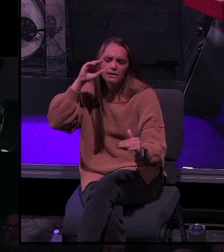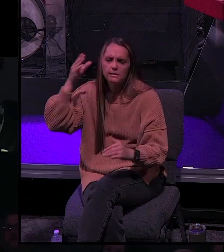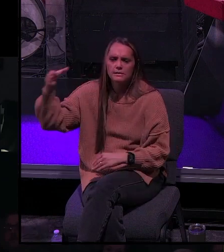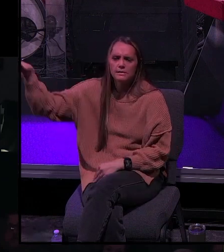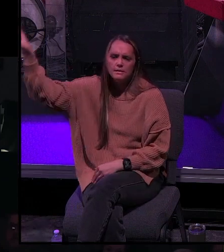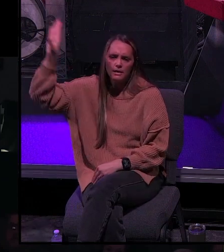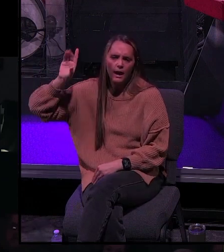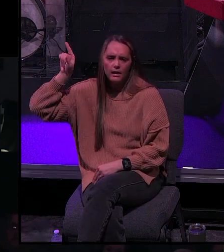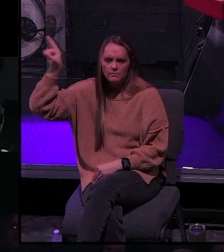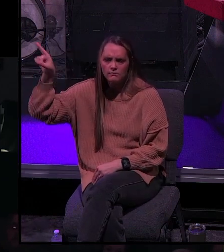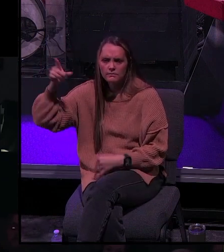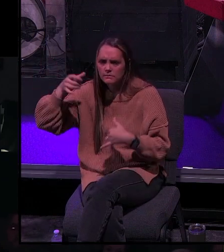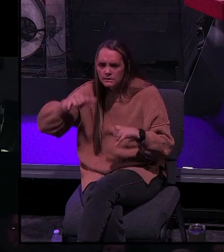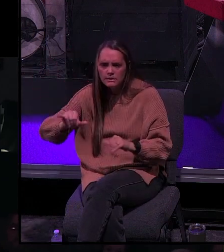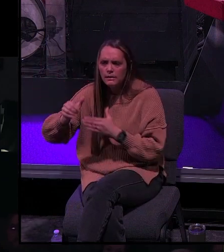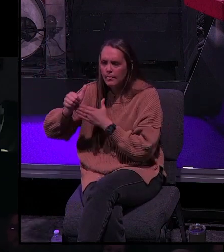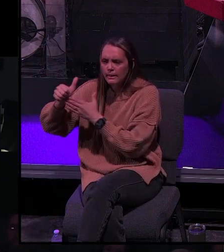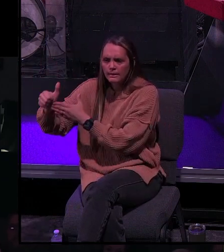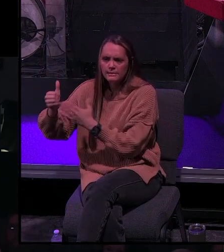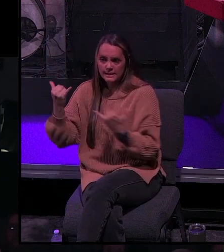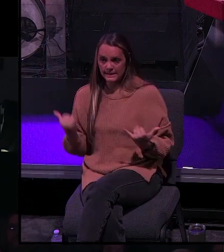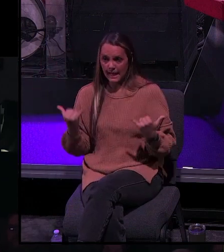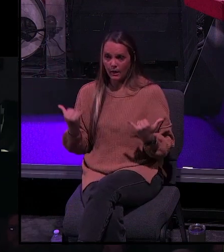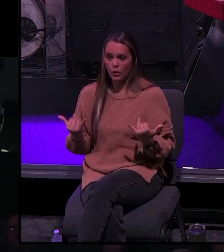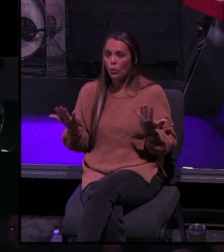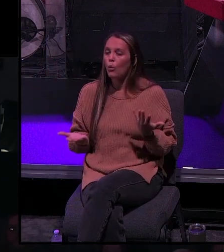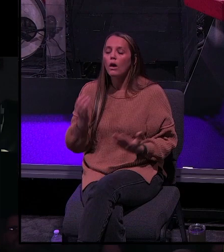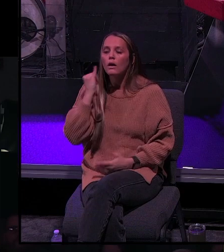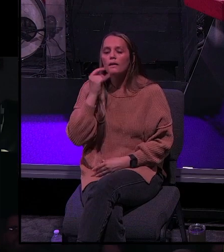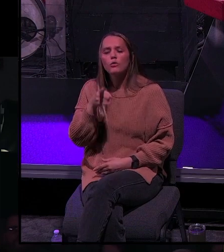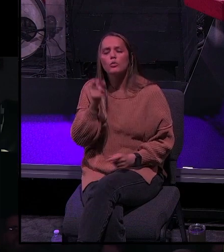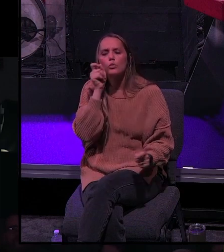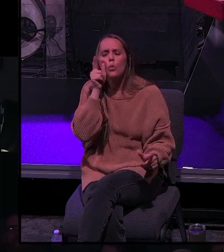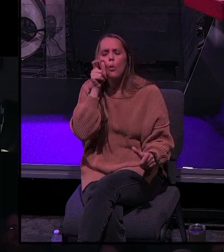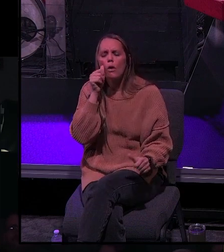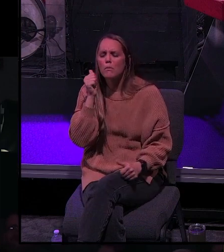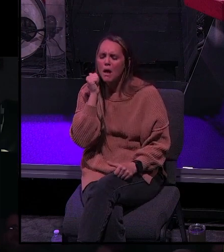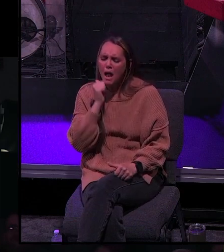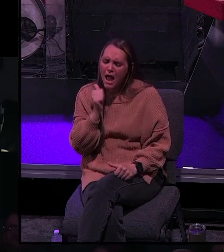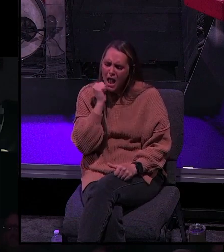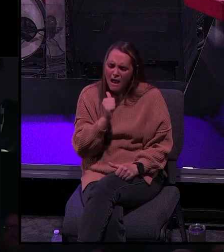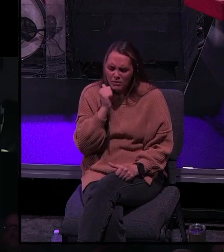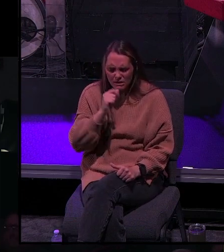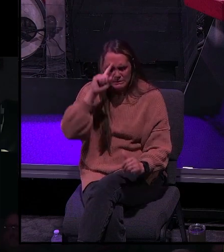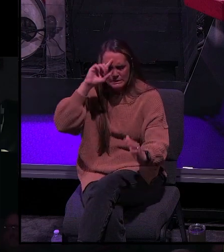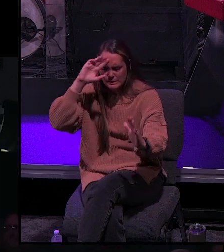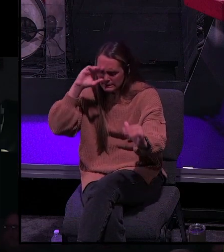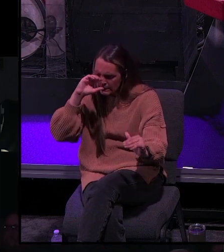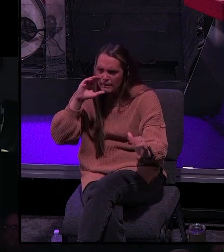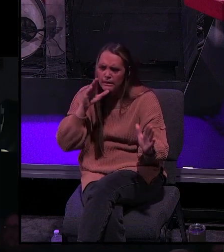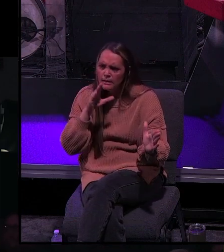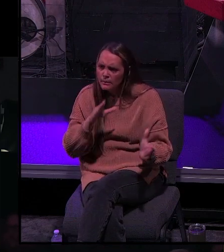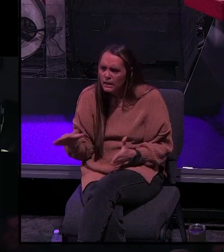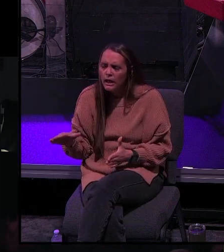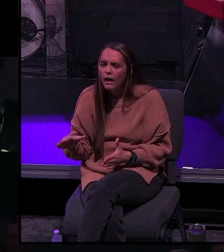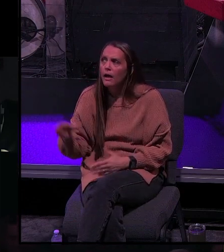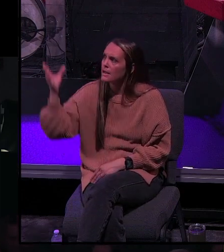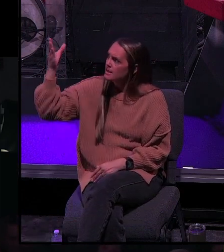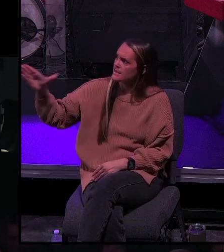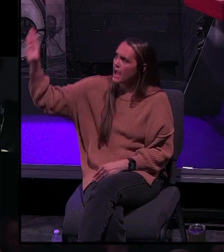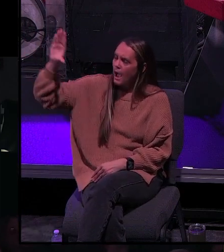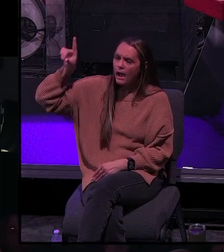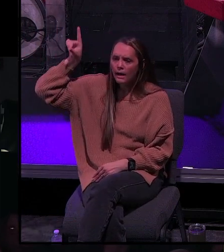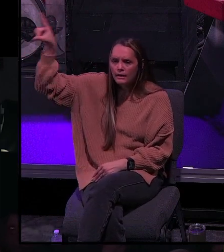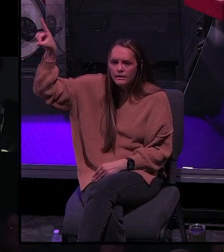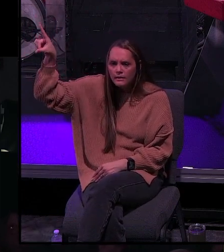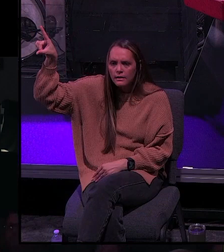today? What if we woke up every single day with the expectation that God